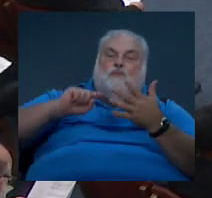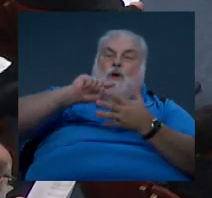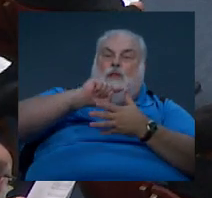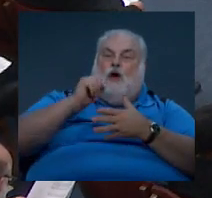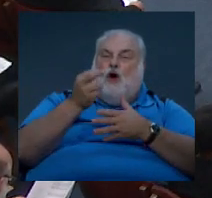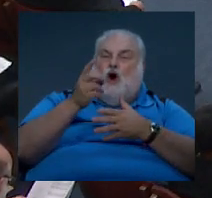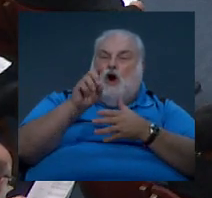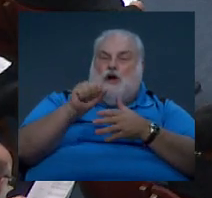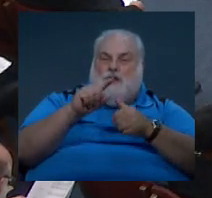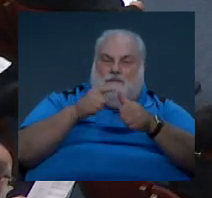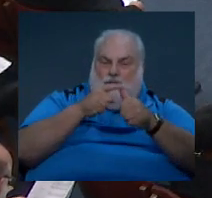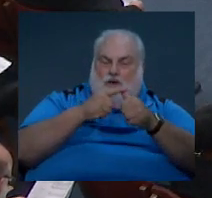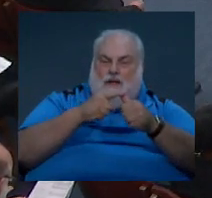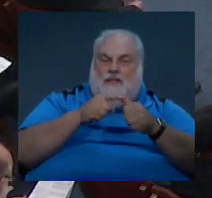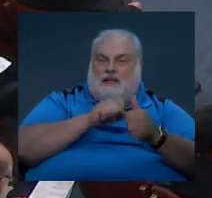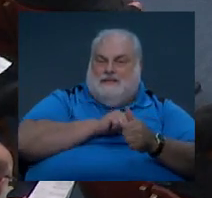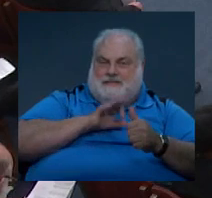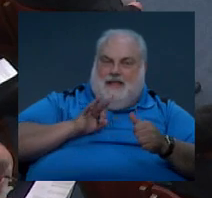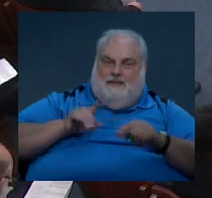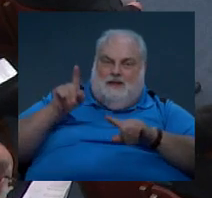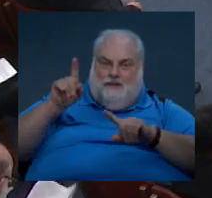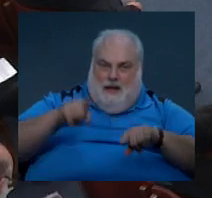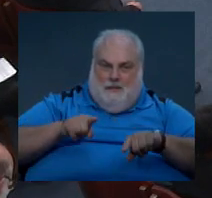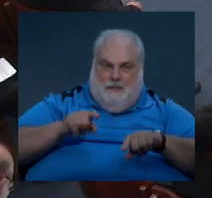first, and then we'll have staff come up.